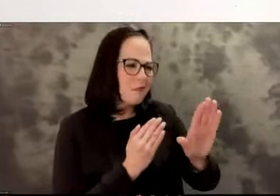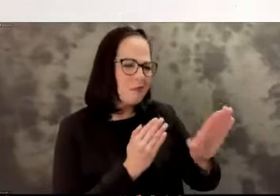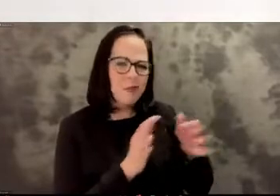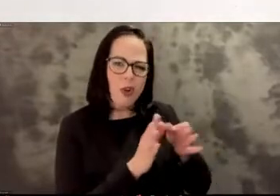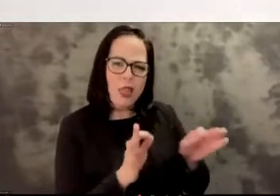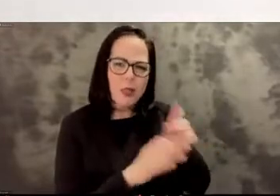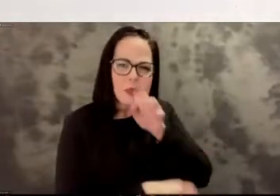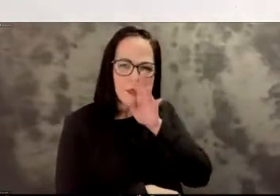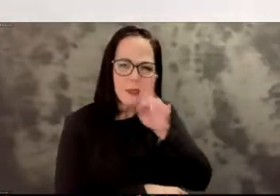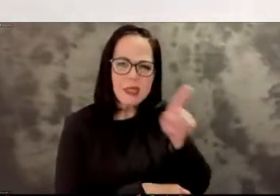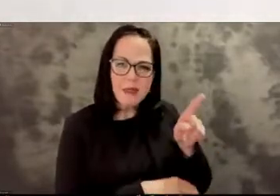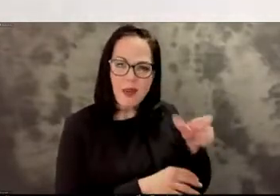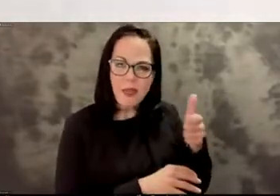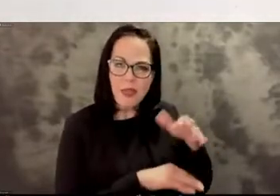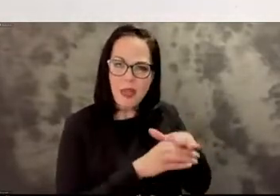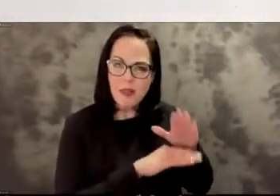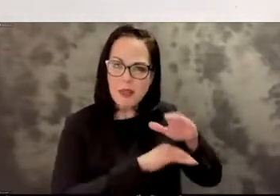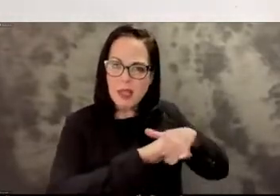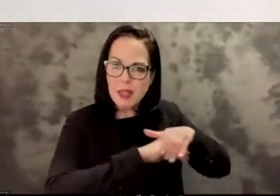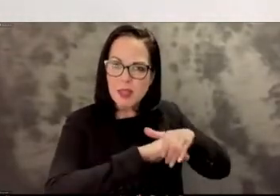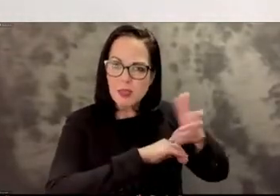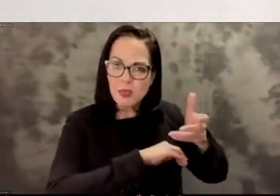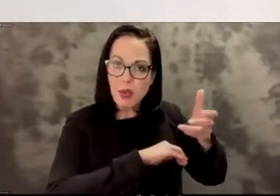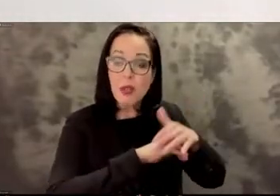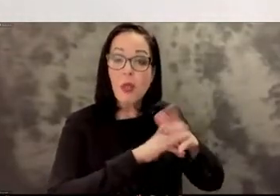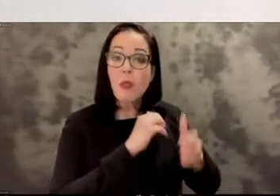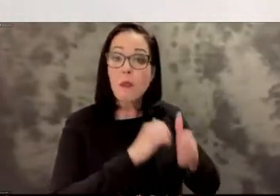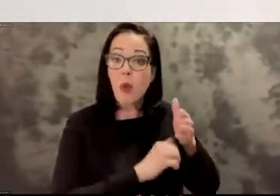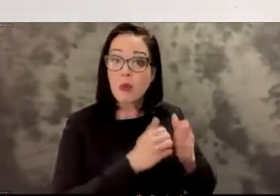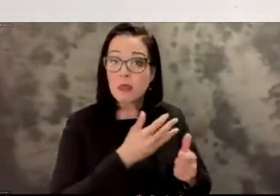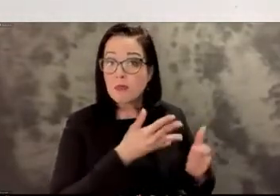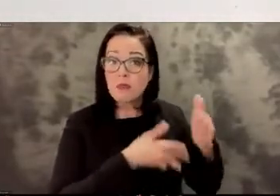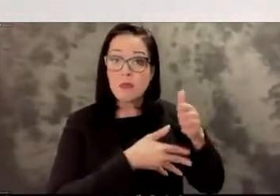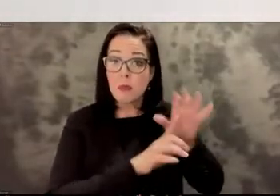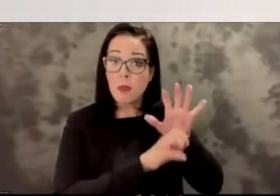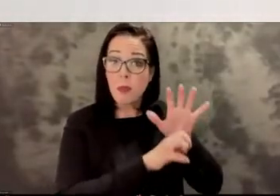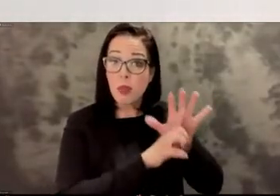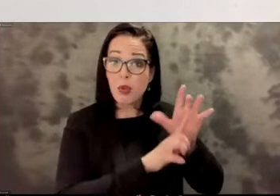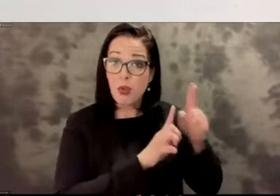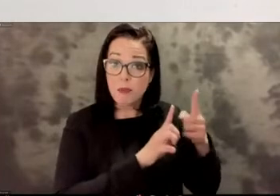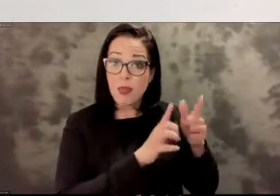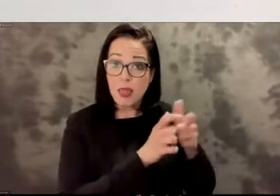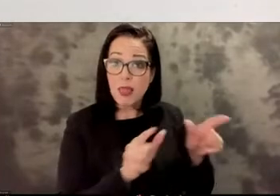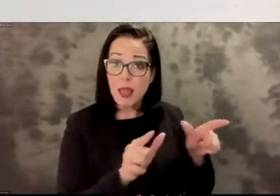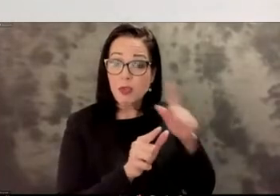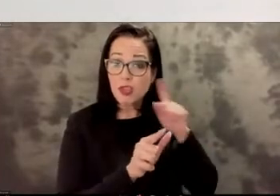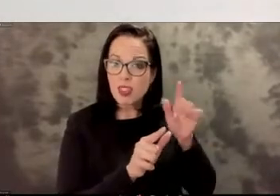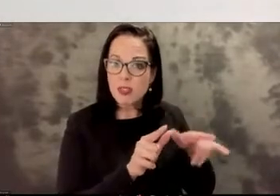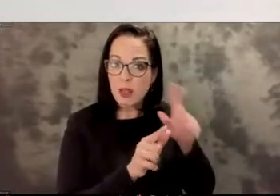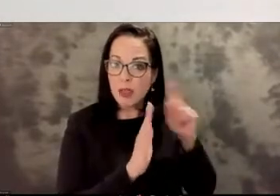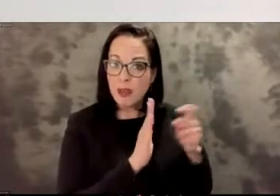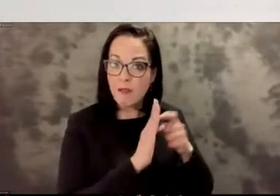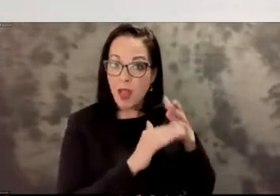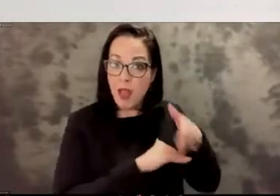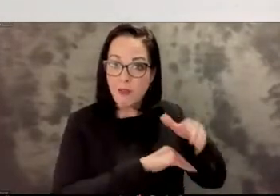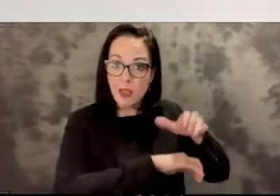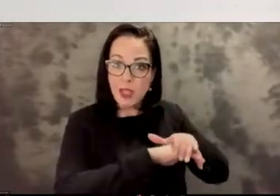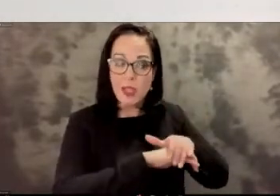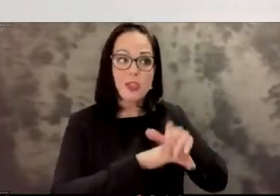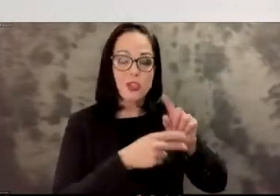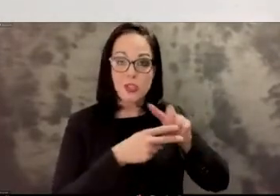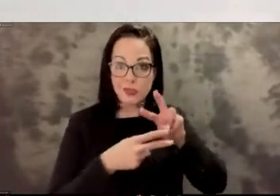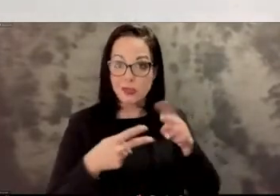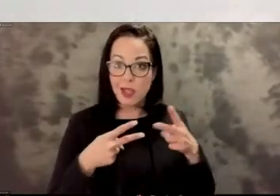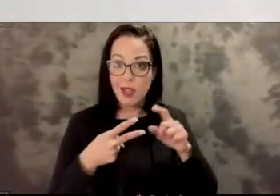you speak other than English? The most prominent language that is identified after English as their